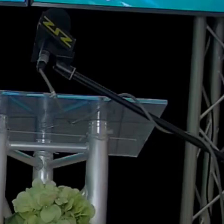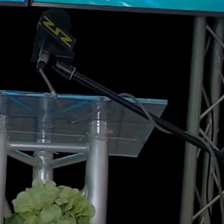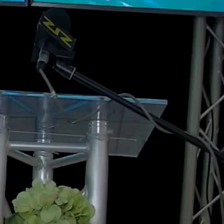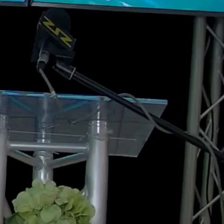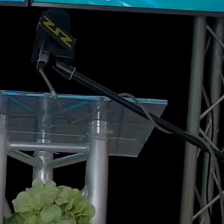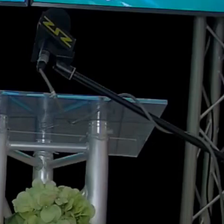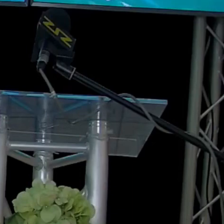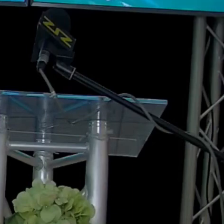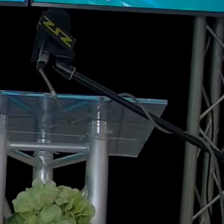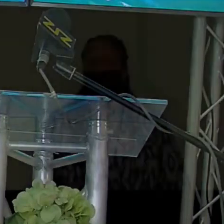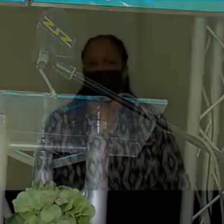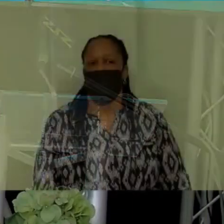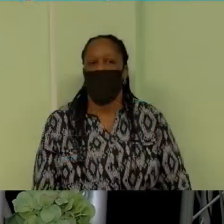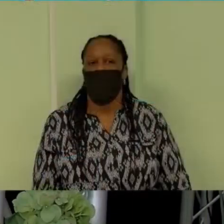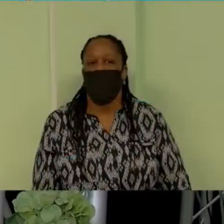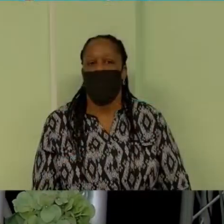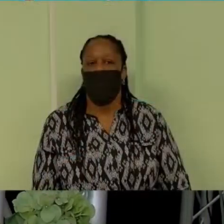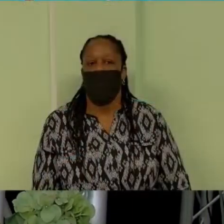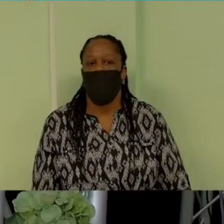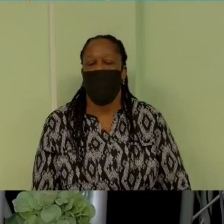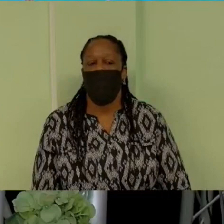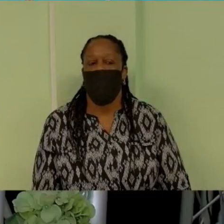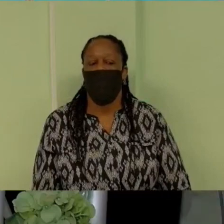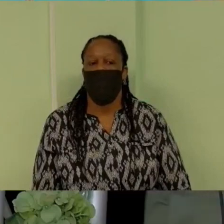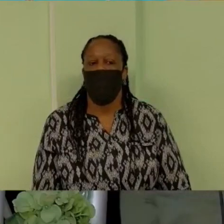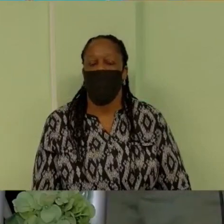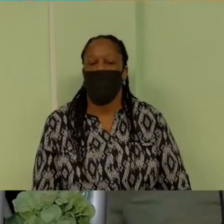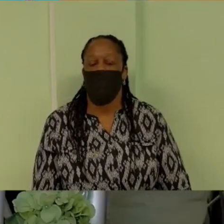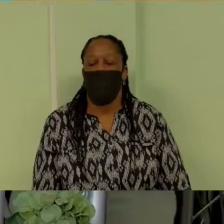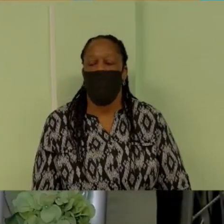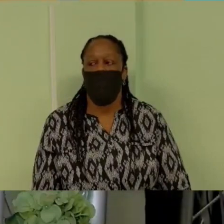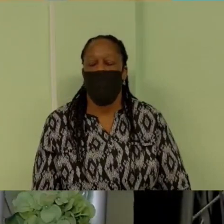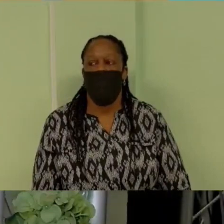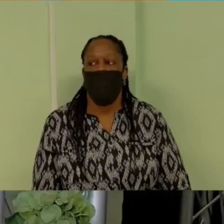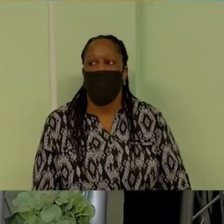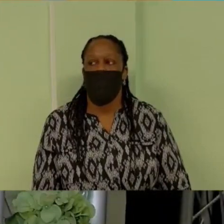Thank you very much.